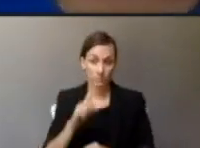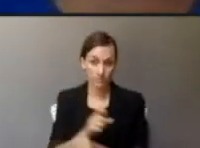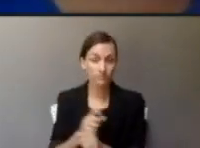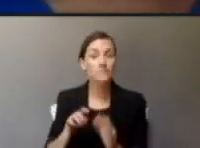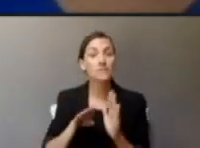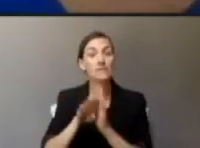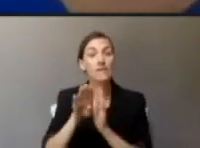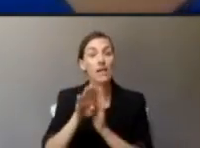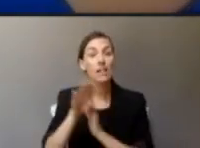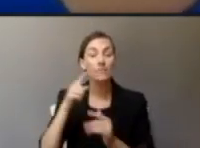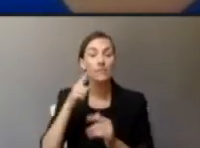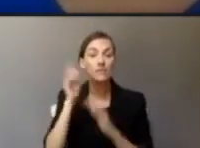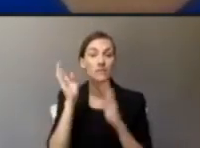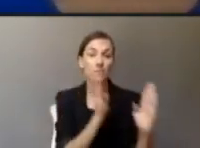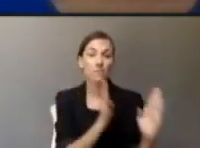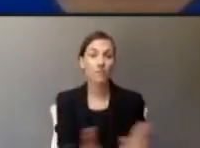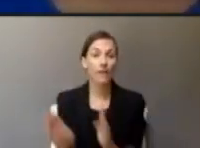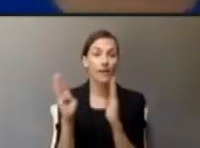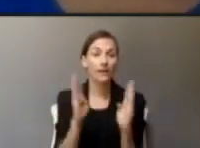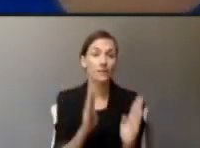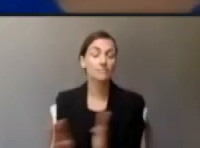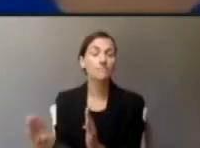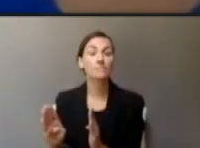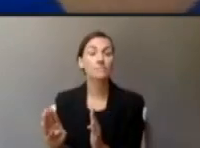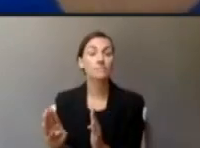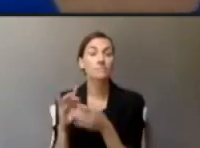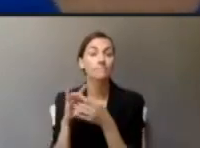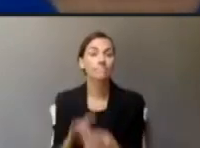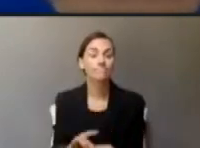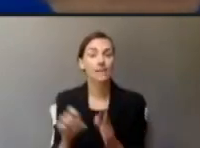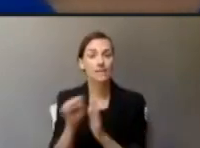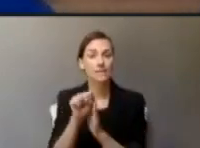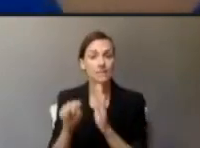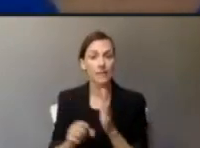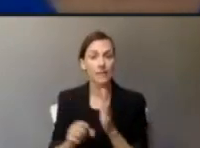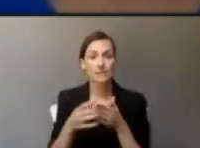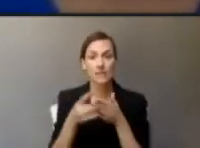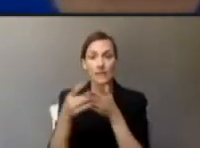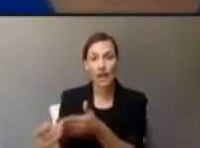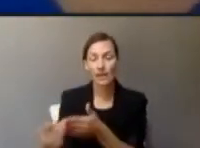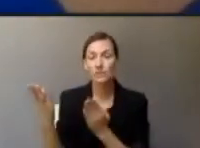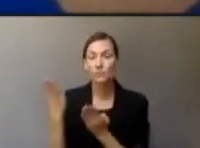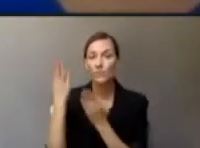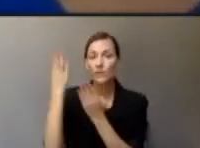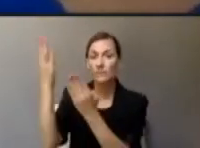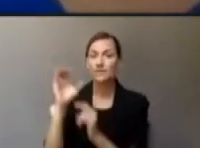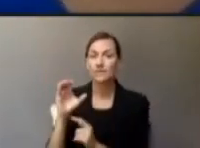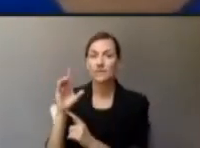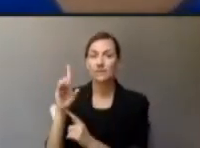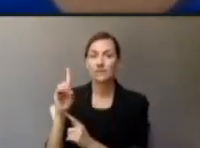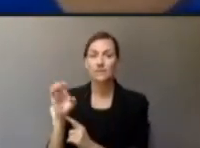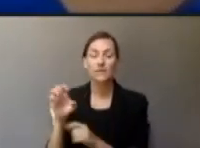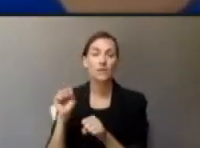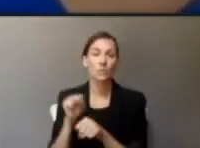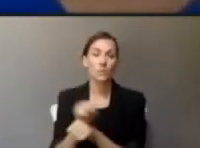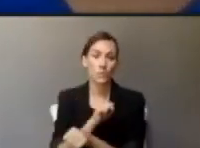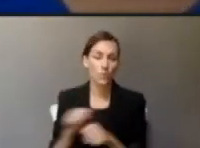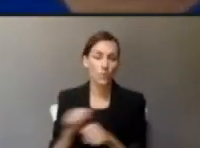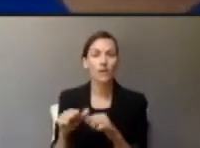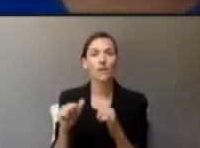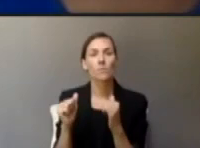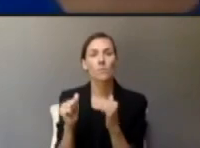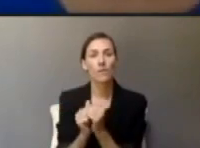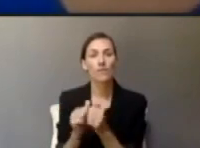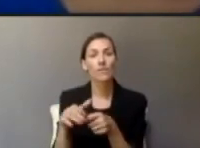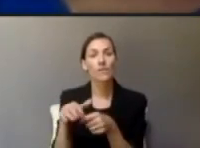this plan based on the state's guidance, based on recommendations from the CDC. We are working very closely with our